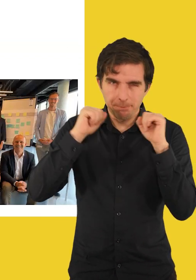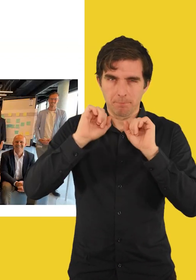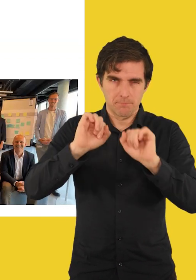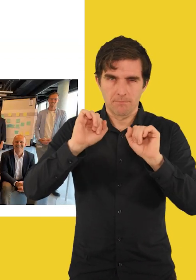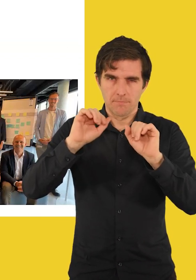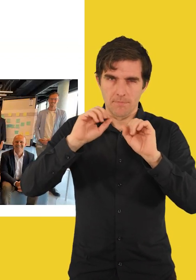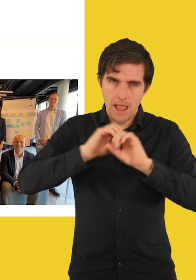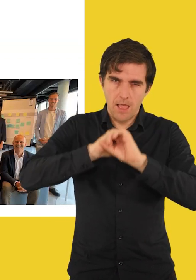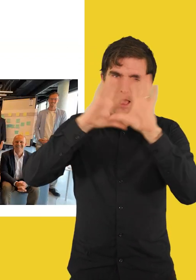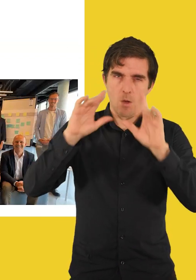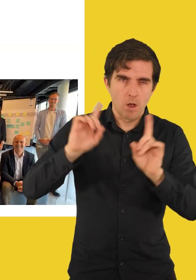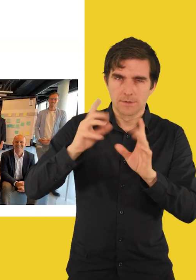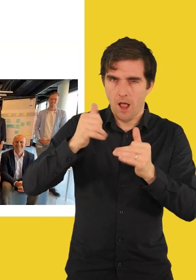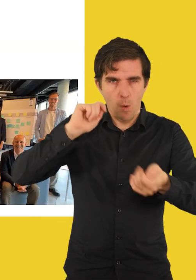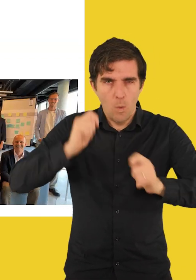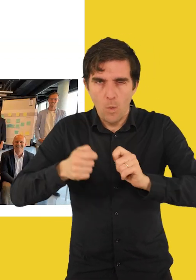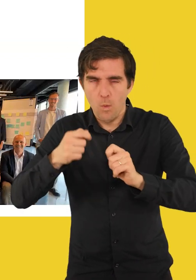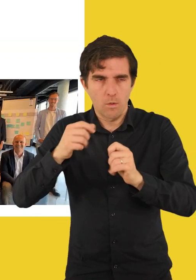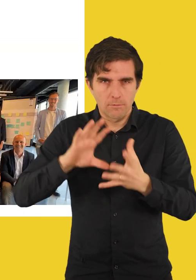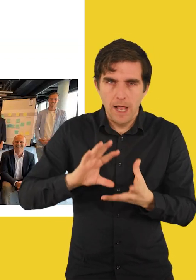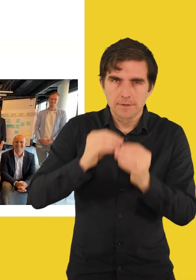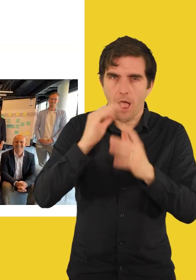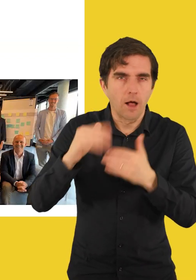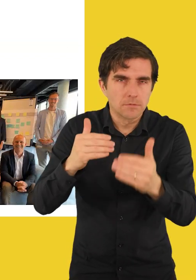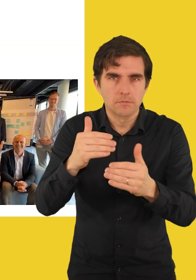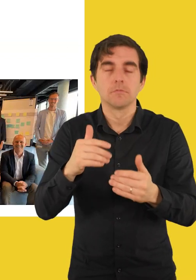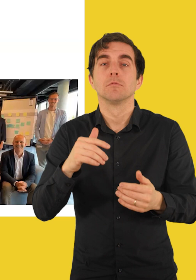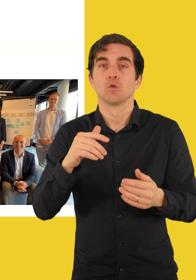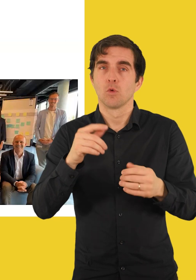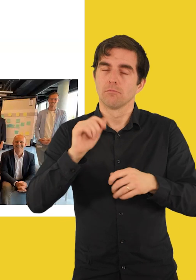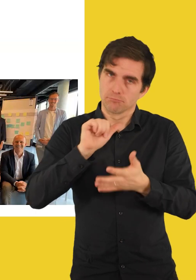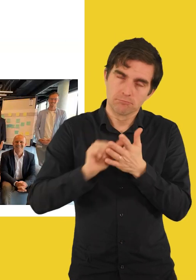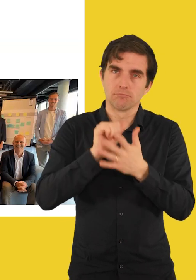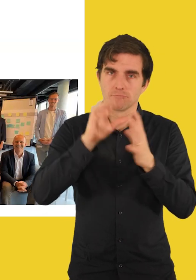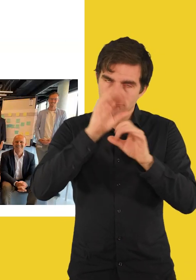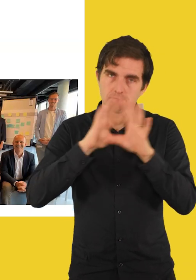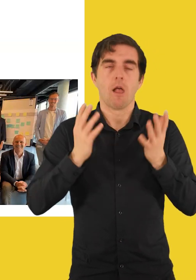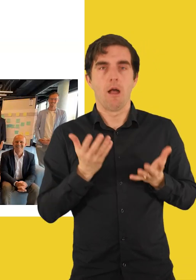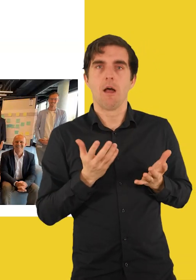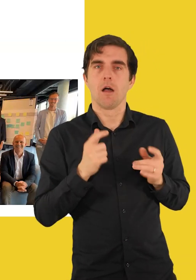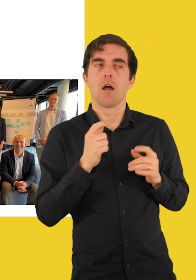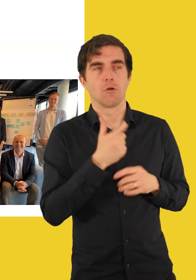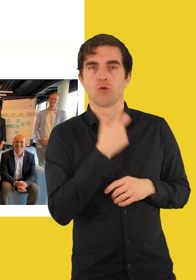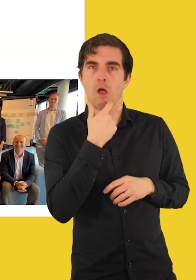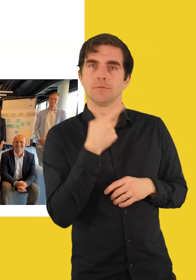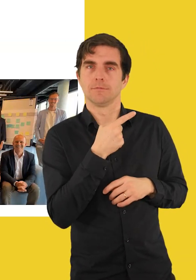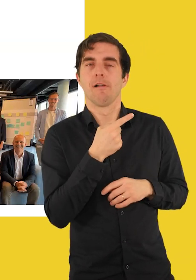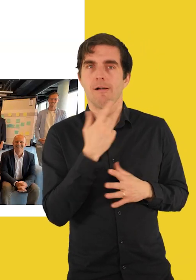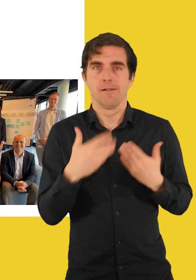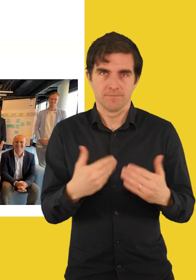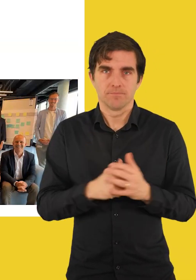going through the 5 layers of the deep design and to have like the complete experience of the